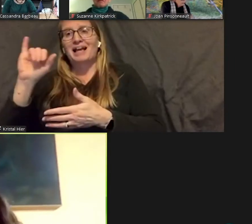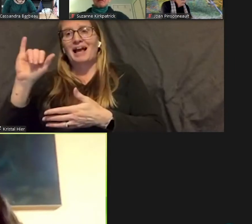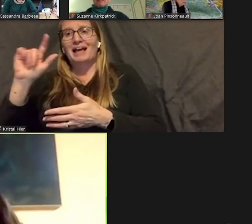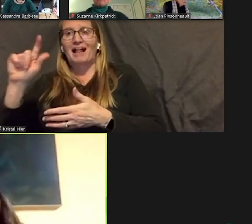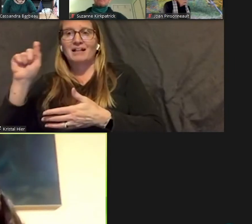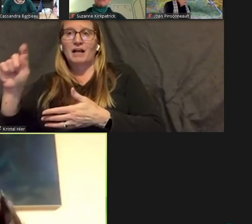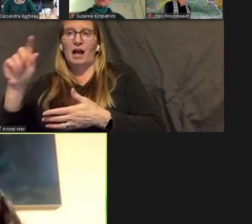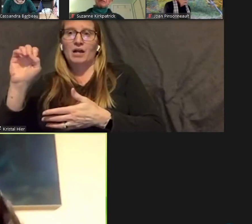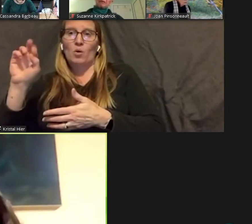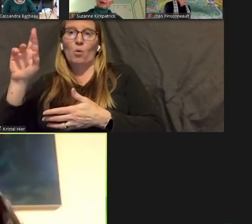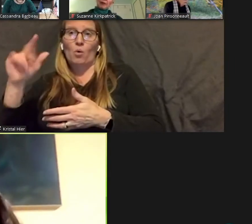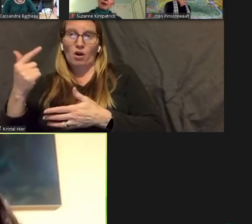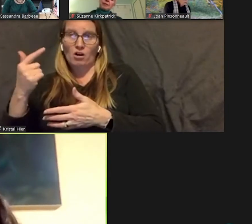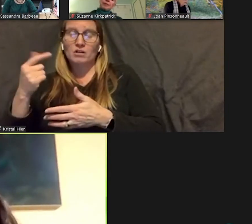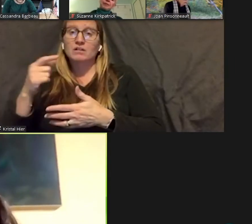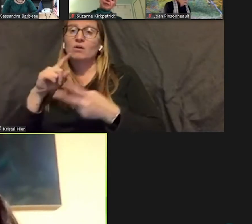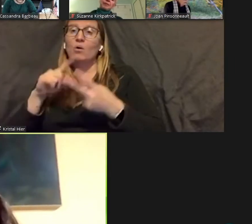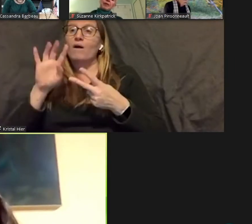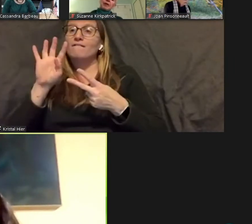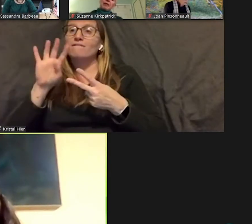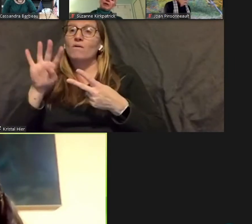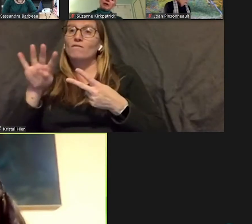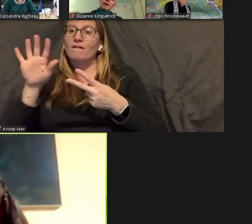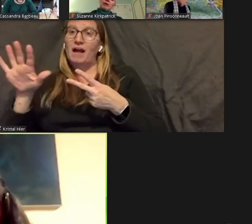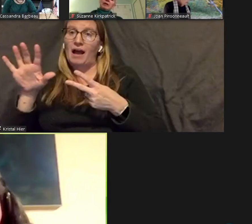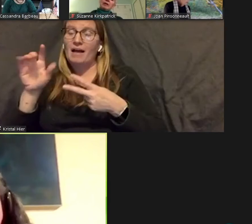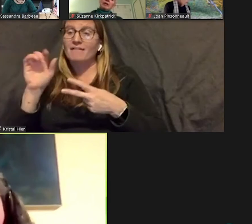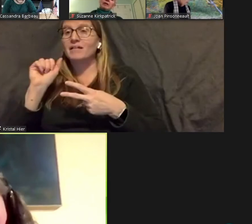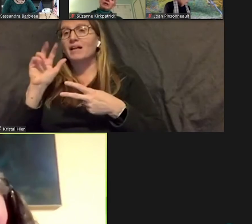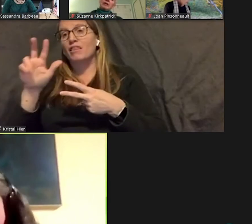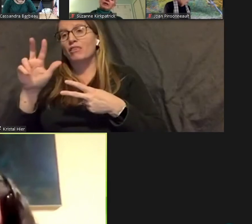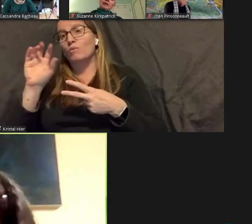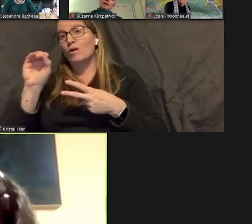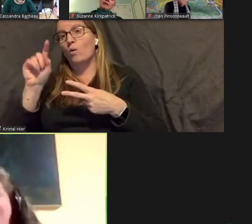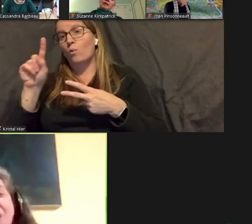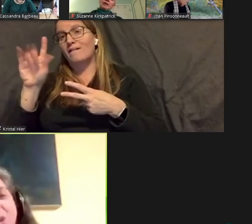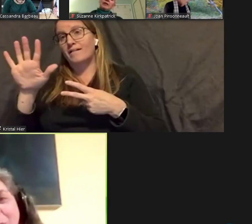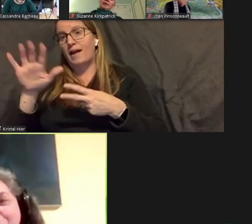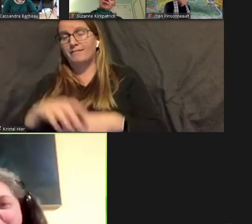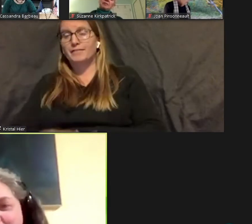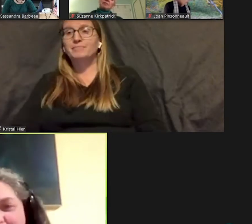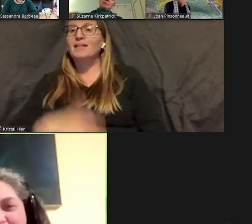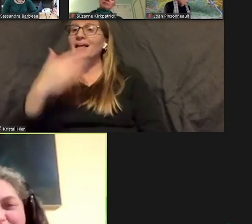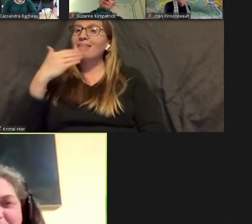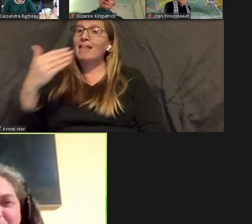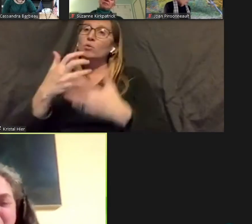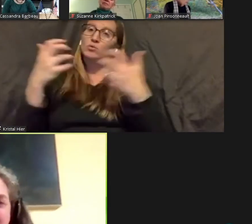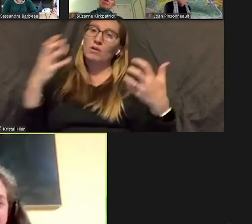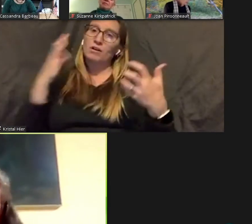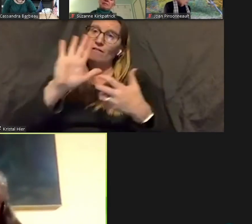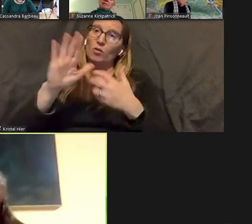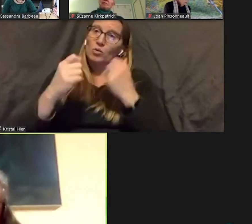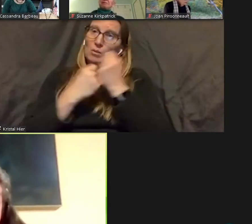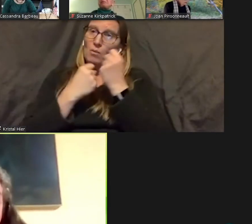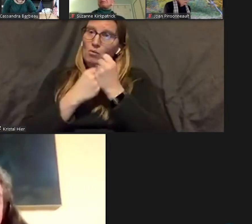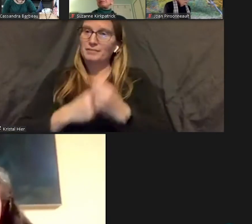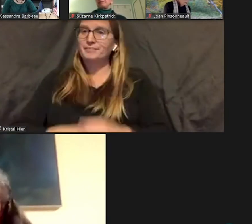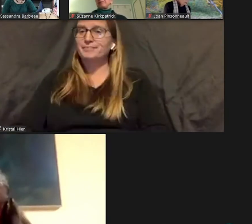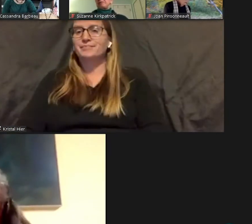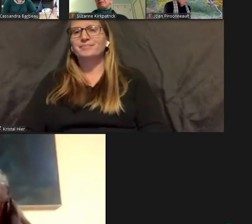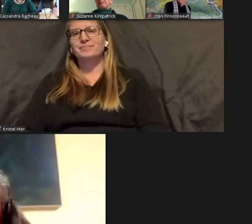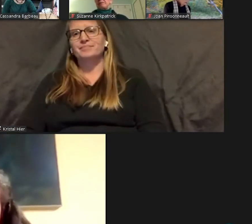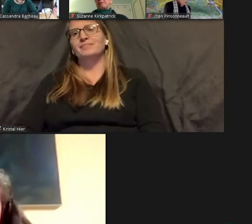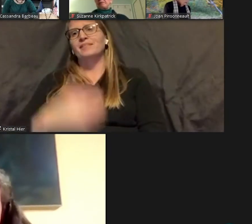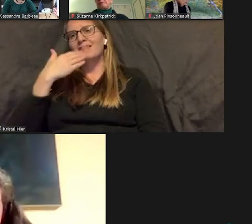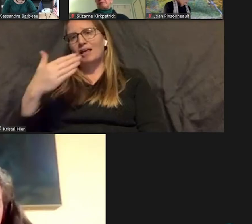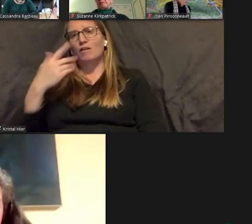vcil.org or at 445-3015. Thank you so much for your support. Thank you for